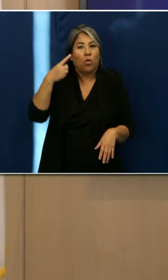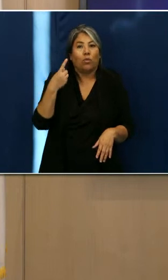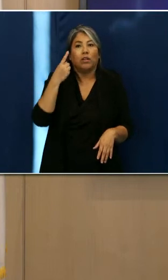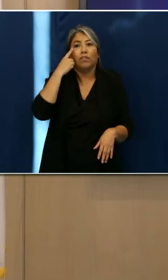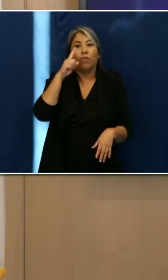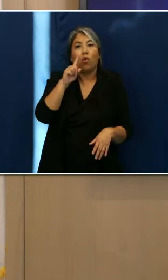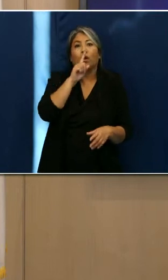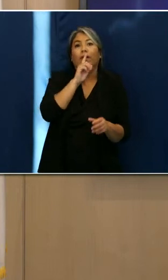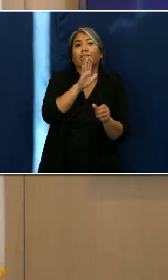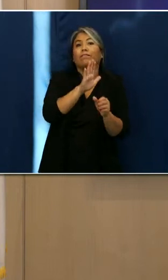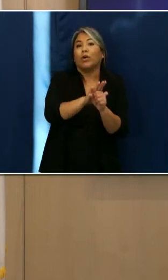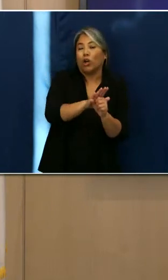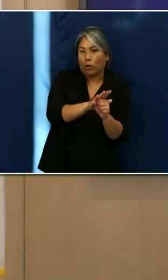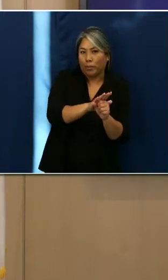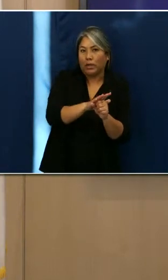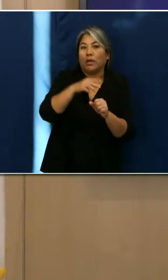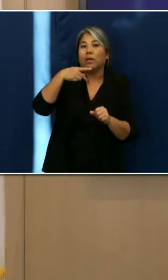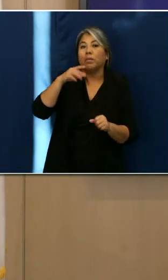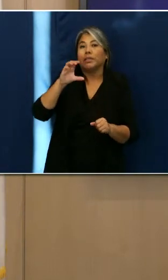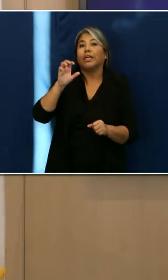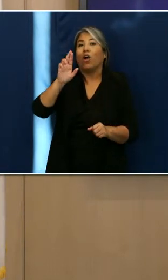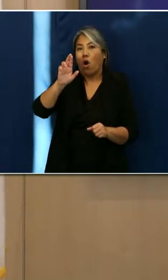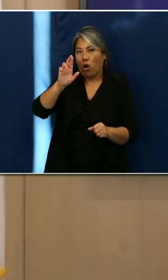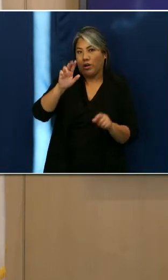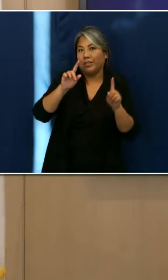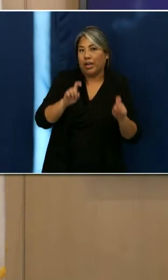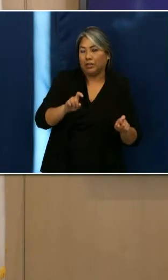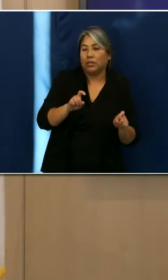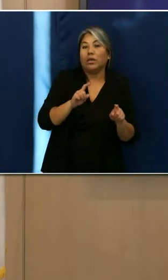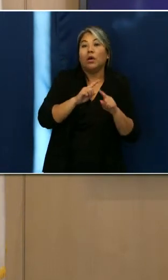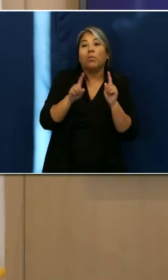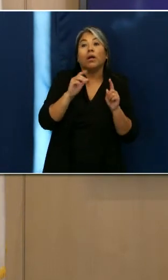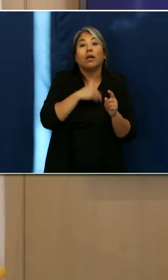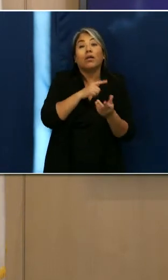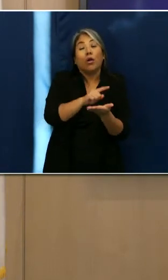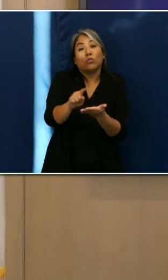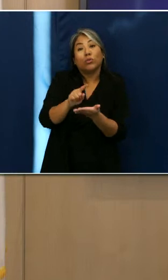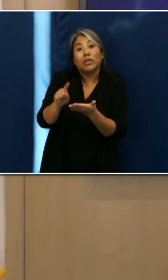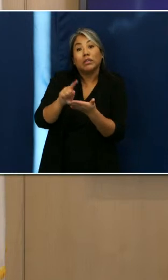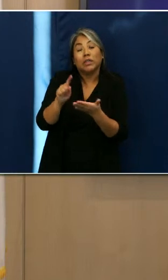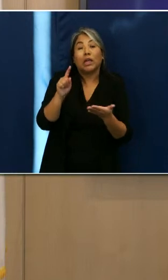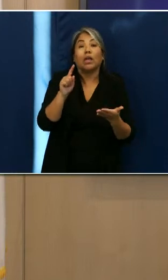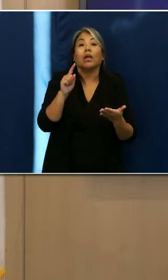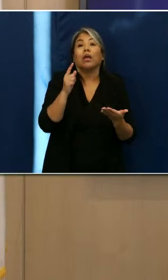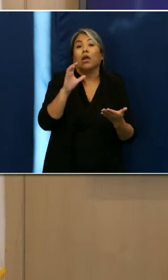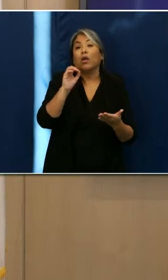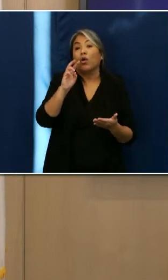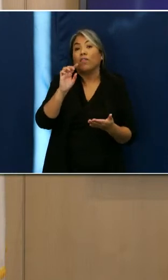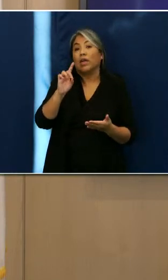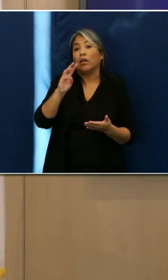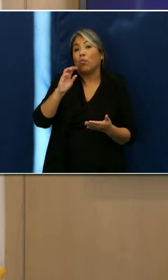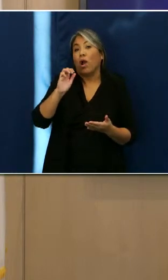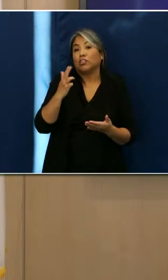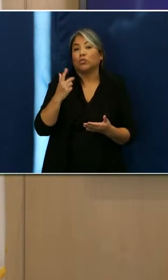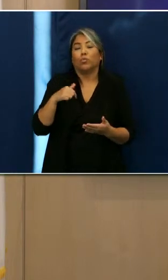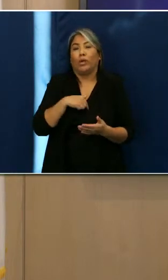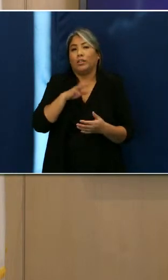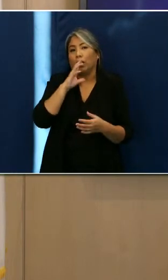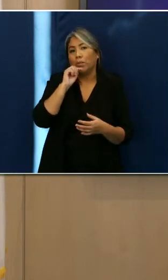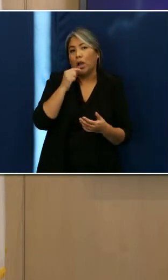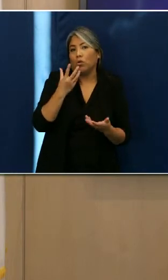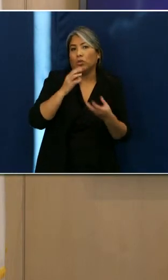the confirmed PCR-based tests, but in our weekly COVID Watch, we do actually talk about the number